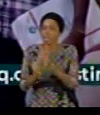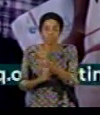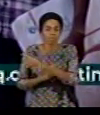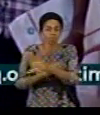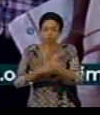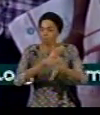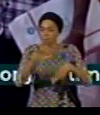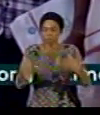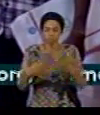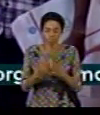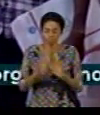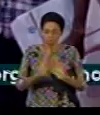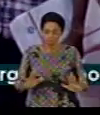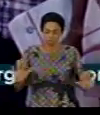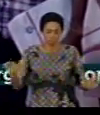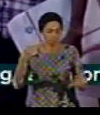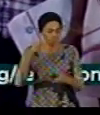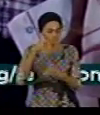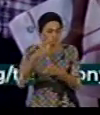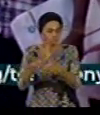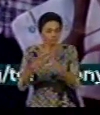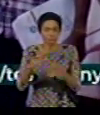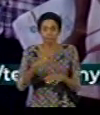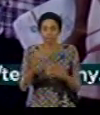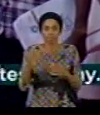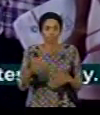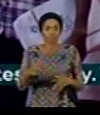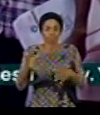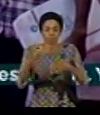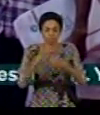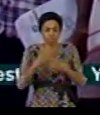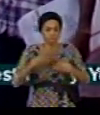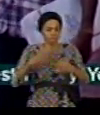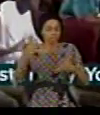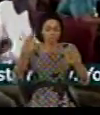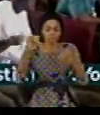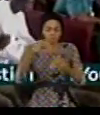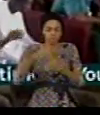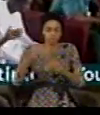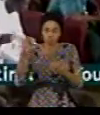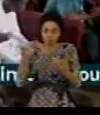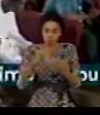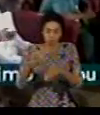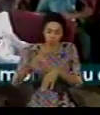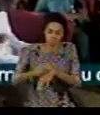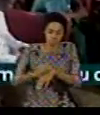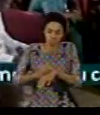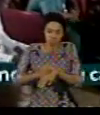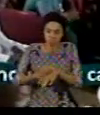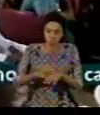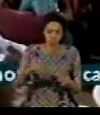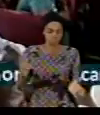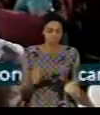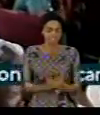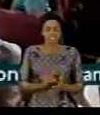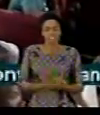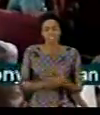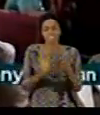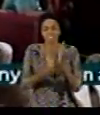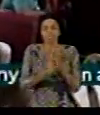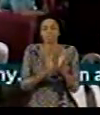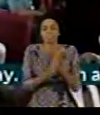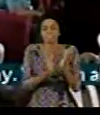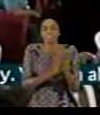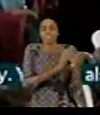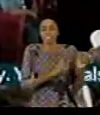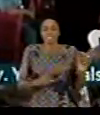Just everybody. Like that. Just like I that. I thank God. Make just like God that. Clap for Jesus. Just like that, it went up. Is